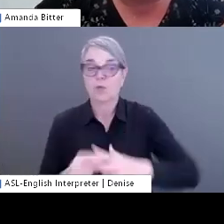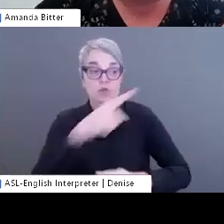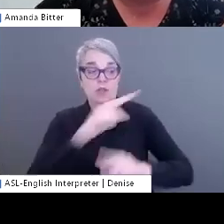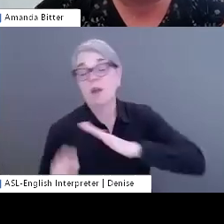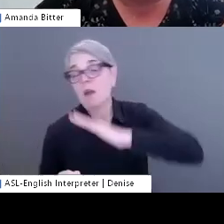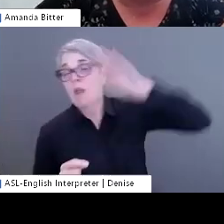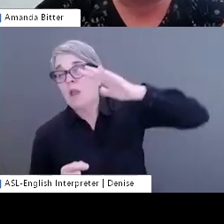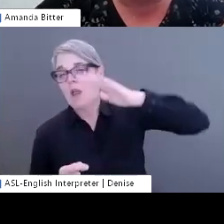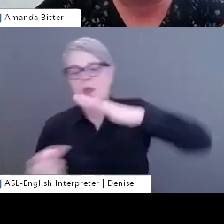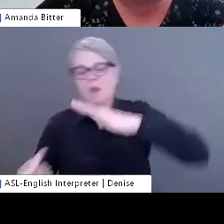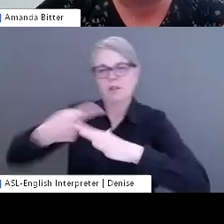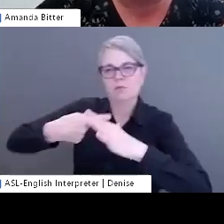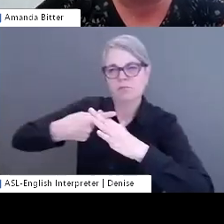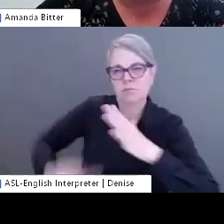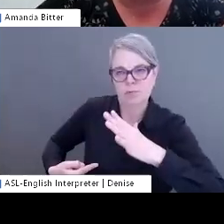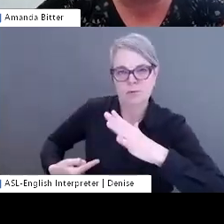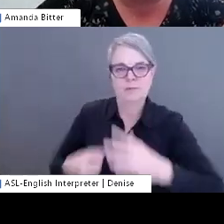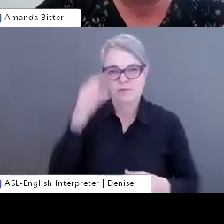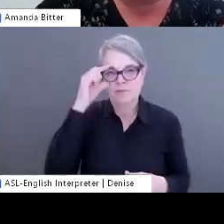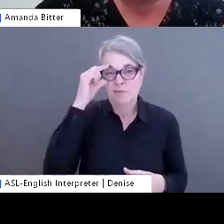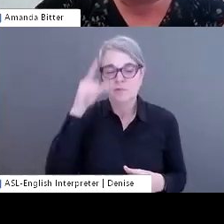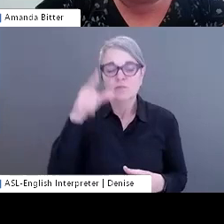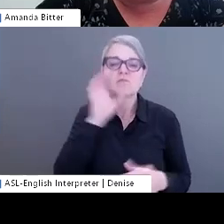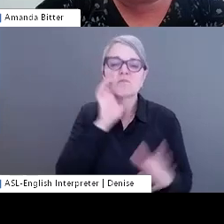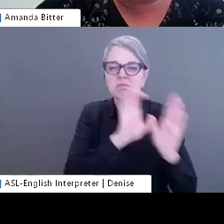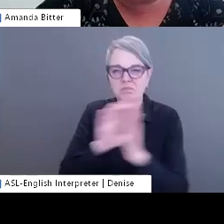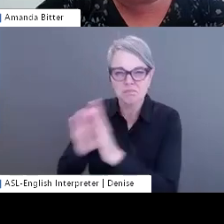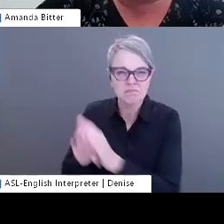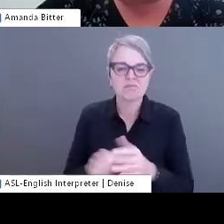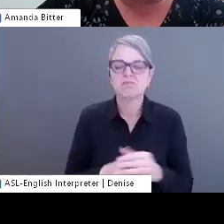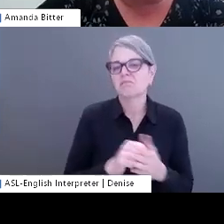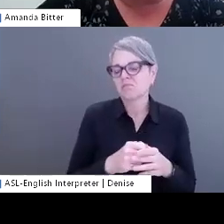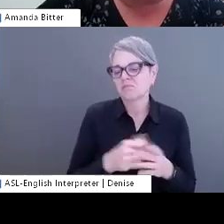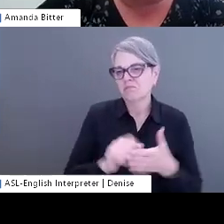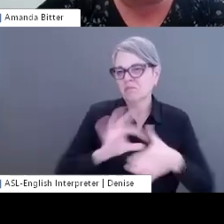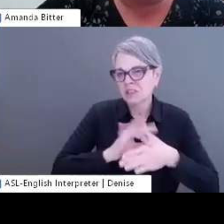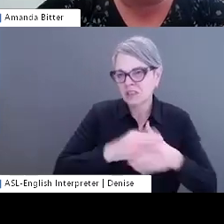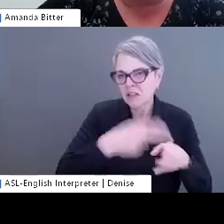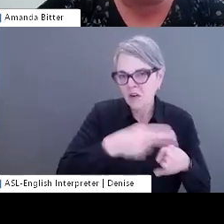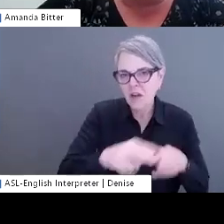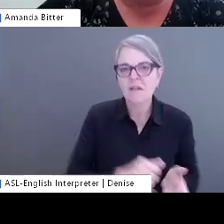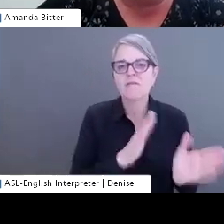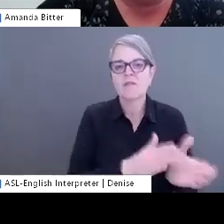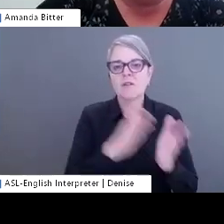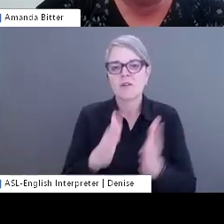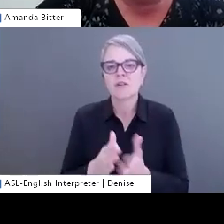So here's some pictures. So here it is. It's just a steak knife. Here are, 2 puncture